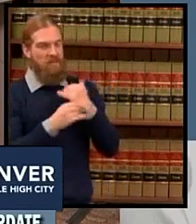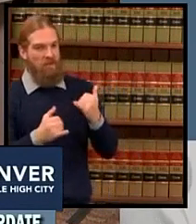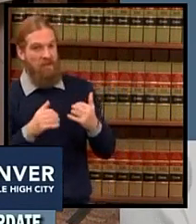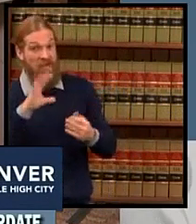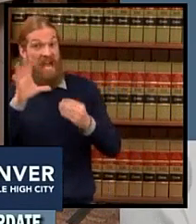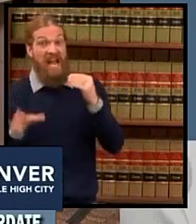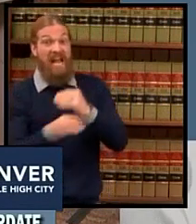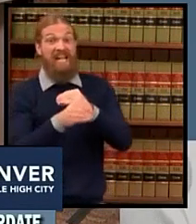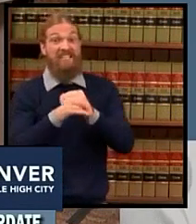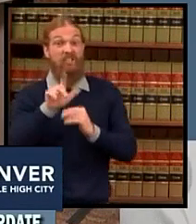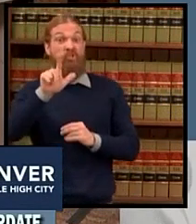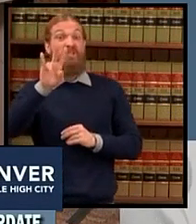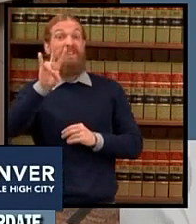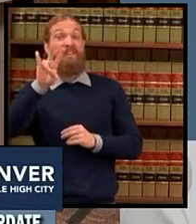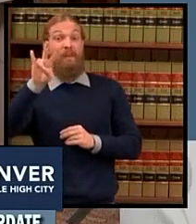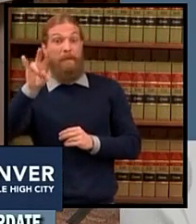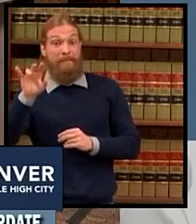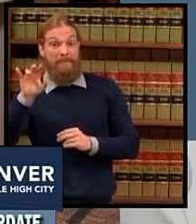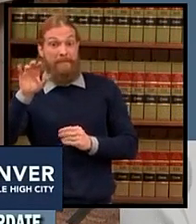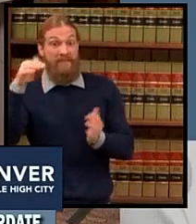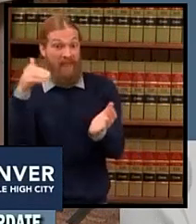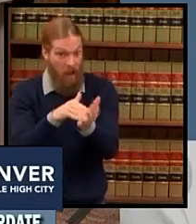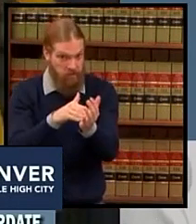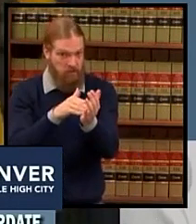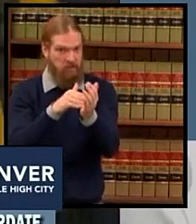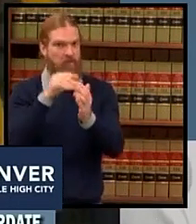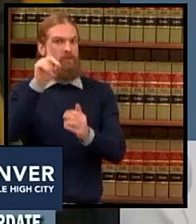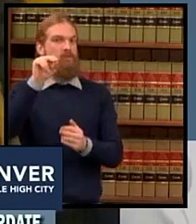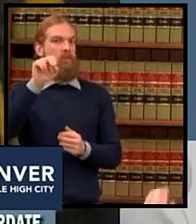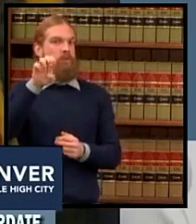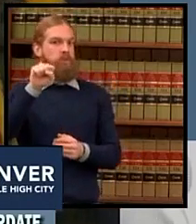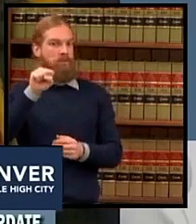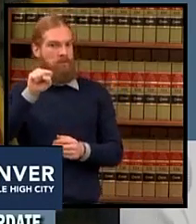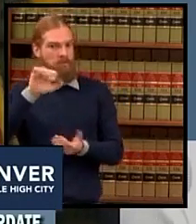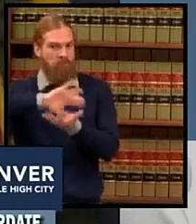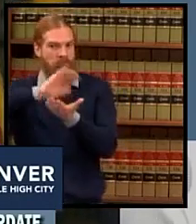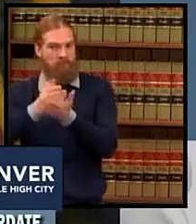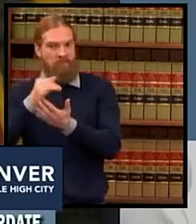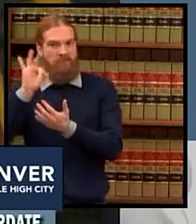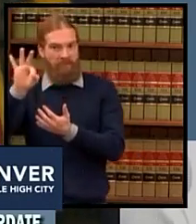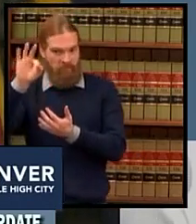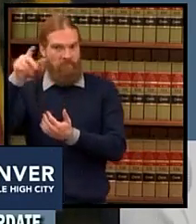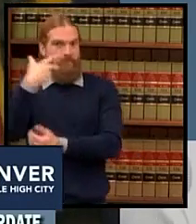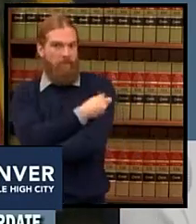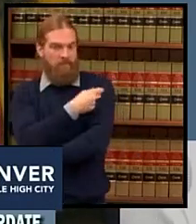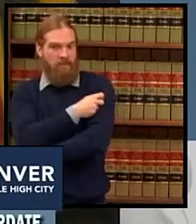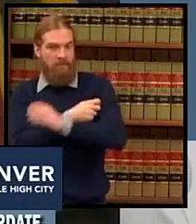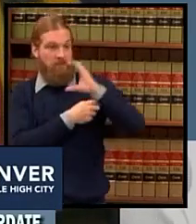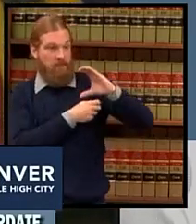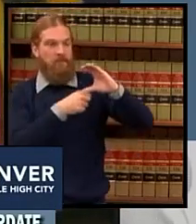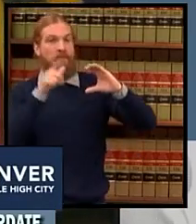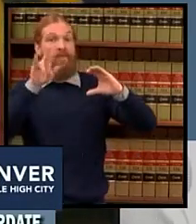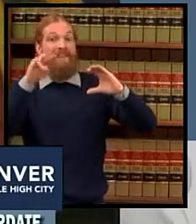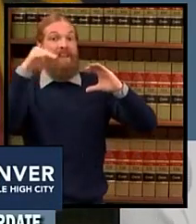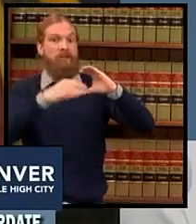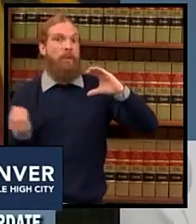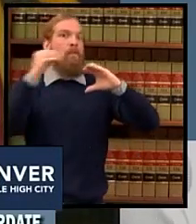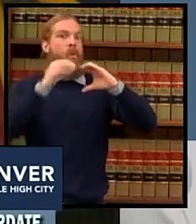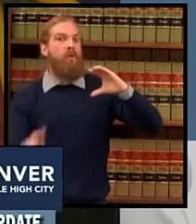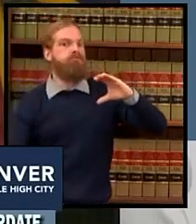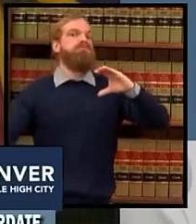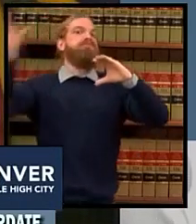million doses that have been 27,000 coming to the state per the Biden administration. That will be on top of what we already